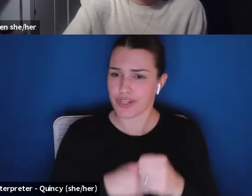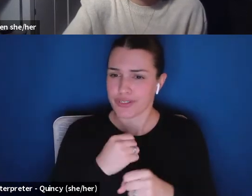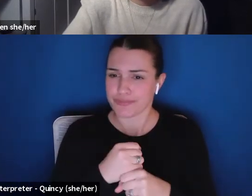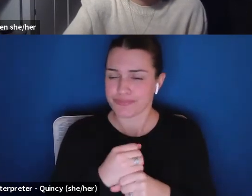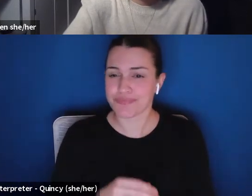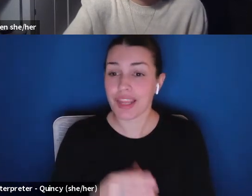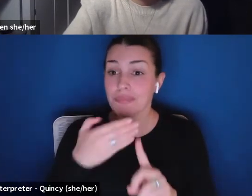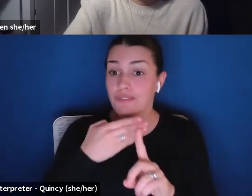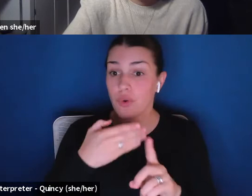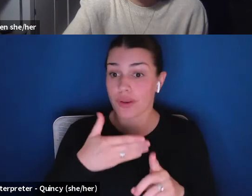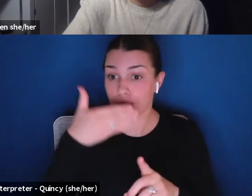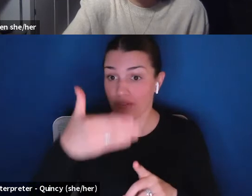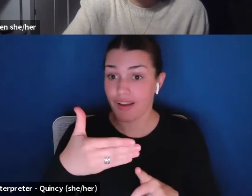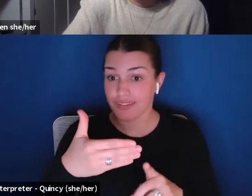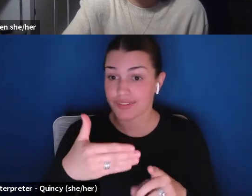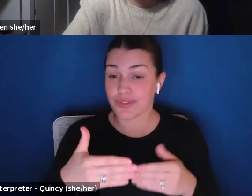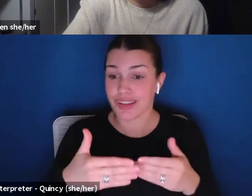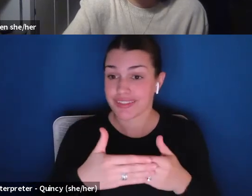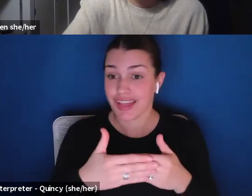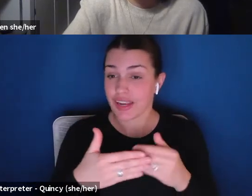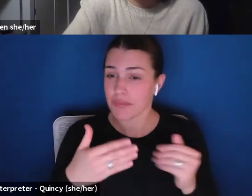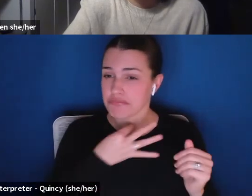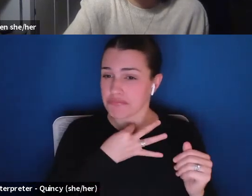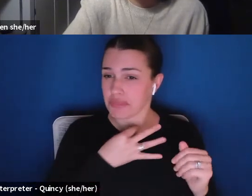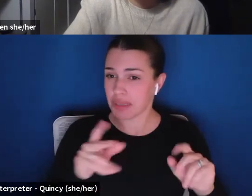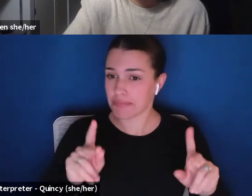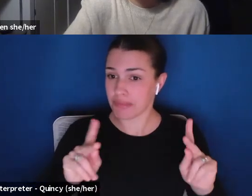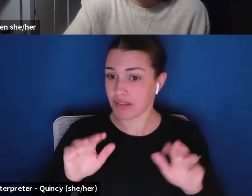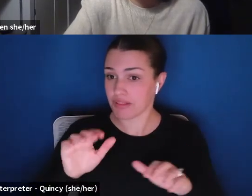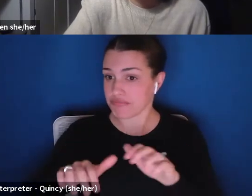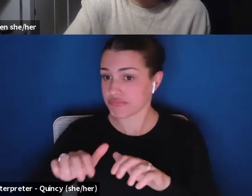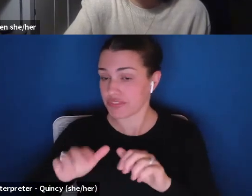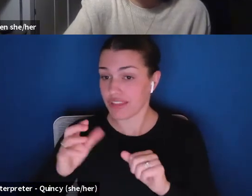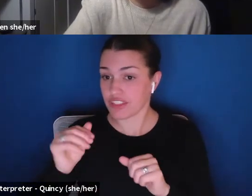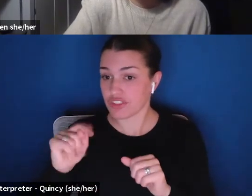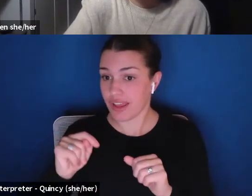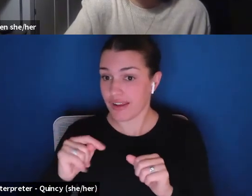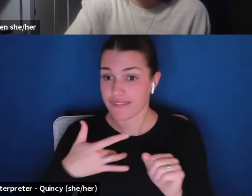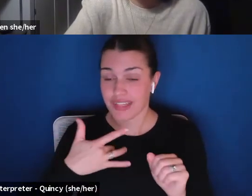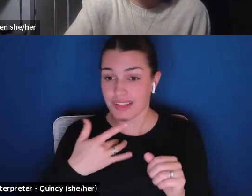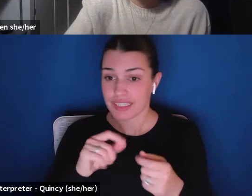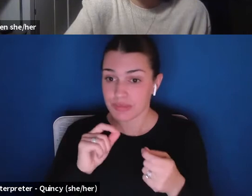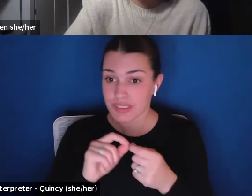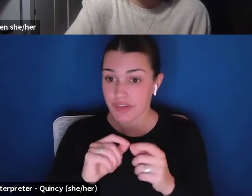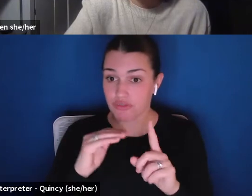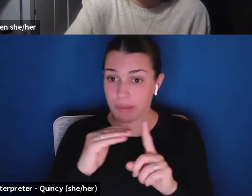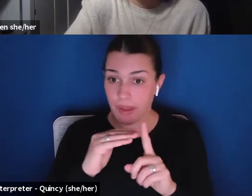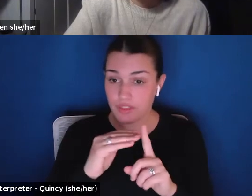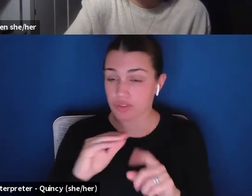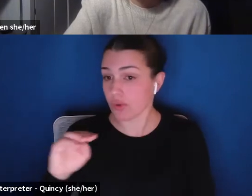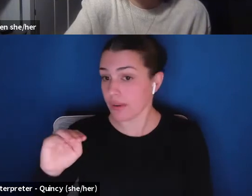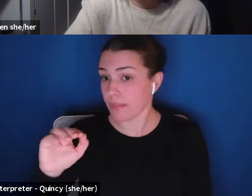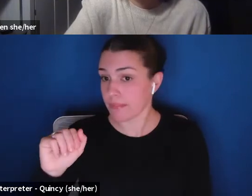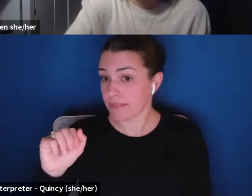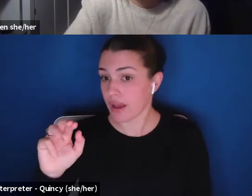next slide, I'm curious if people would want to share in the chat if there are certain reminders or mantras that you tend to